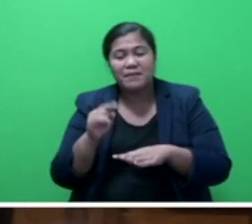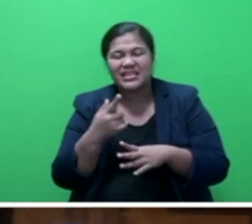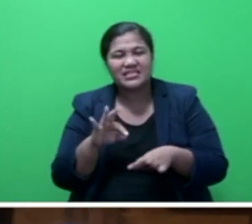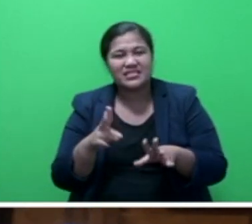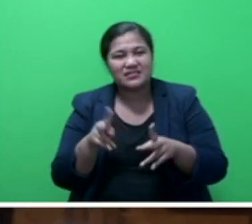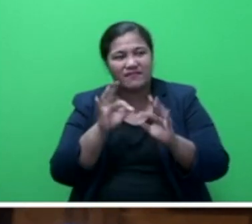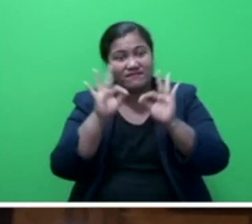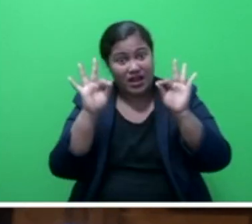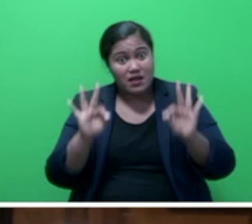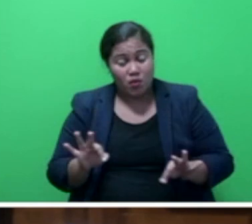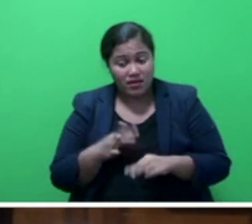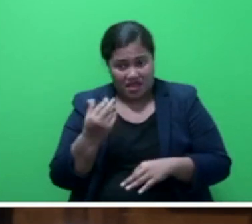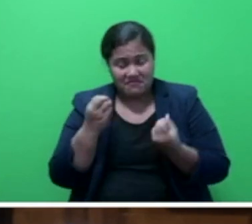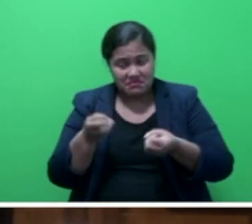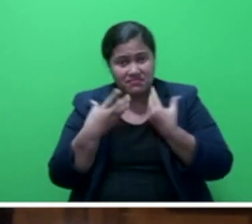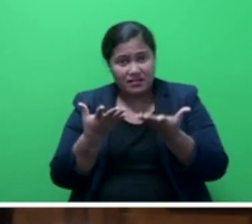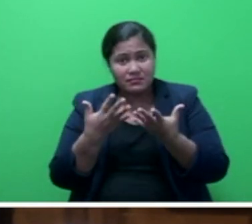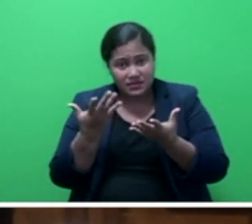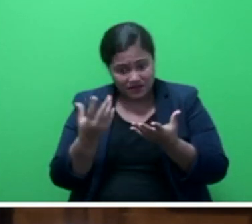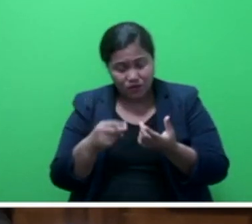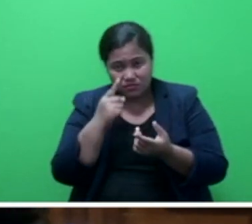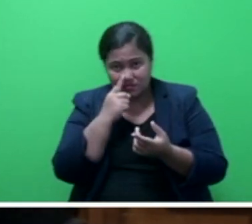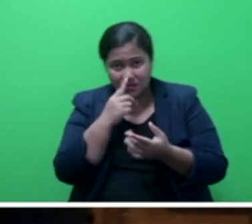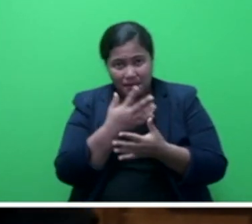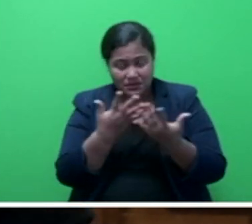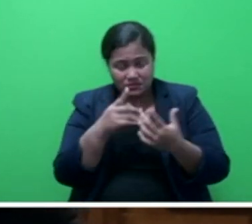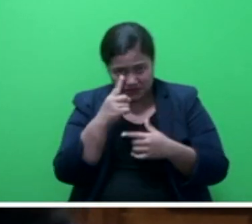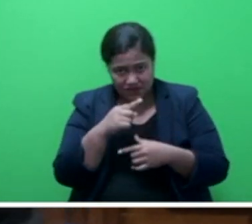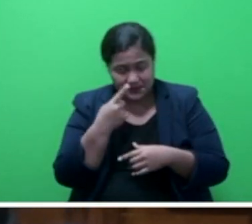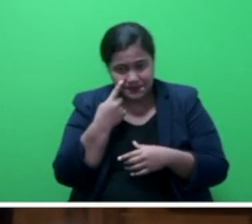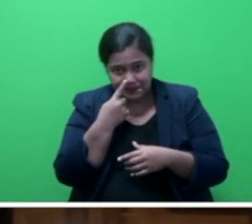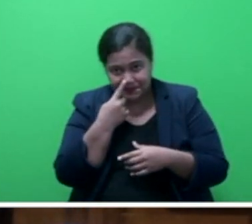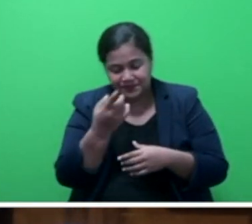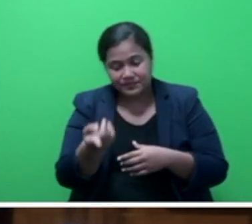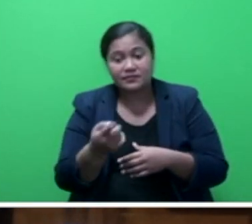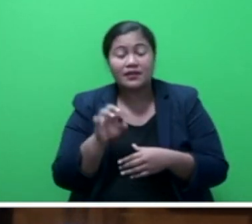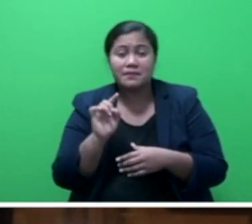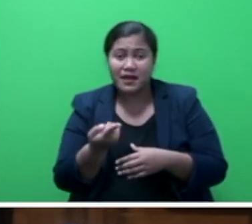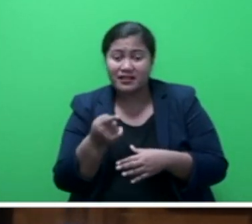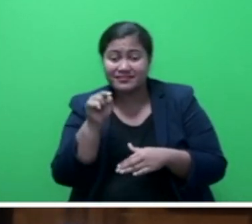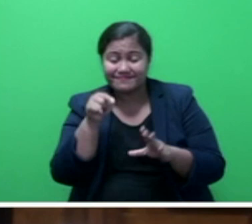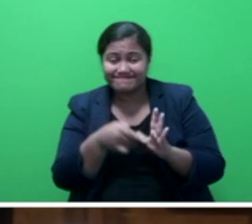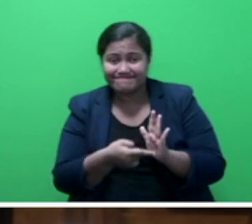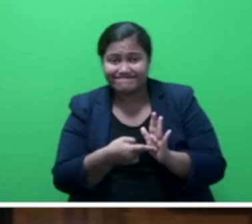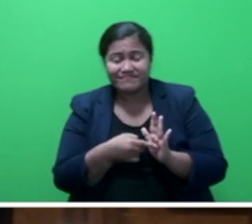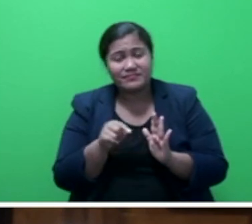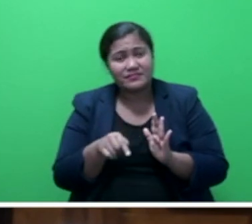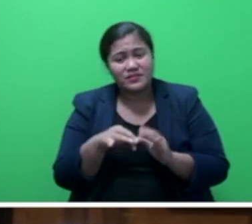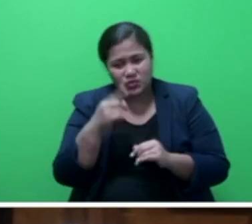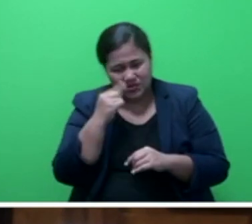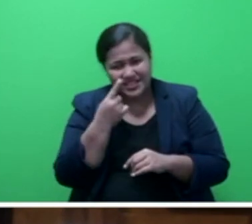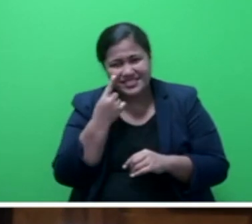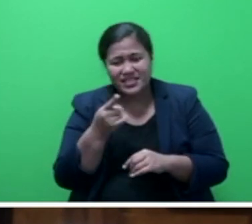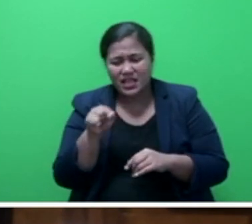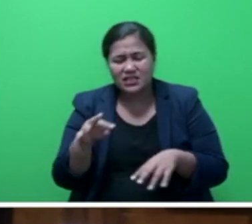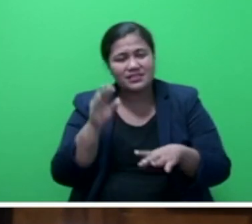which is available. It's for public consumption. In that, Mr. Speaker, sir, you will see that this country